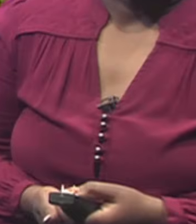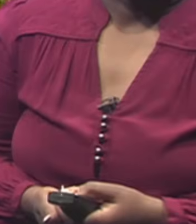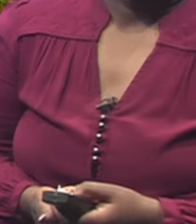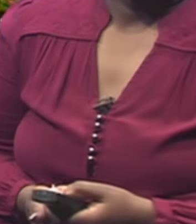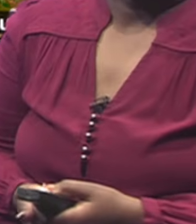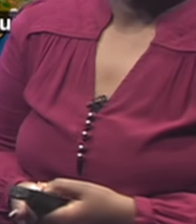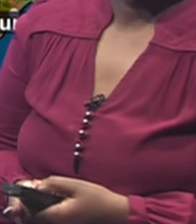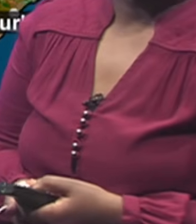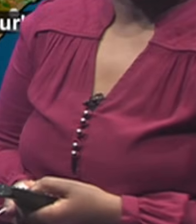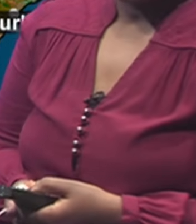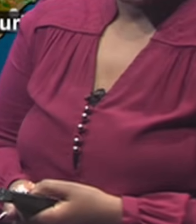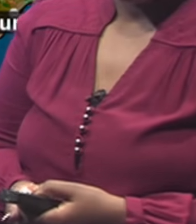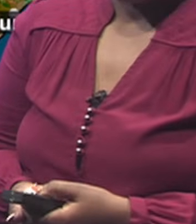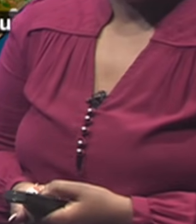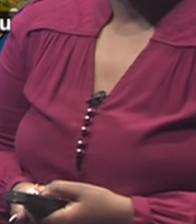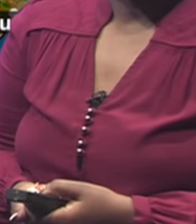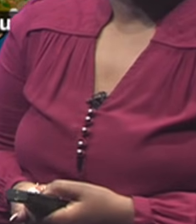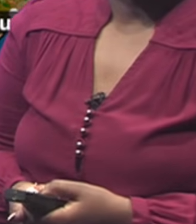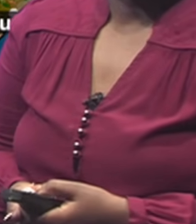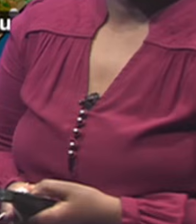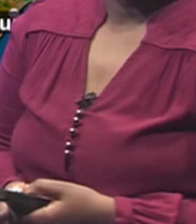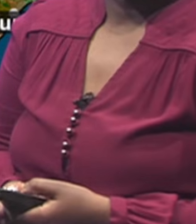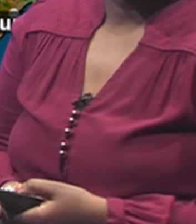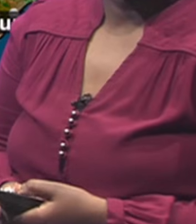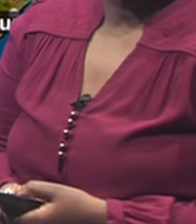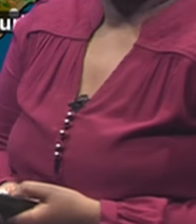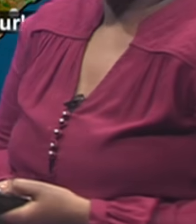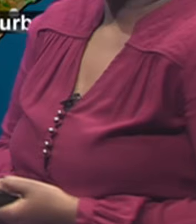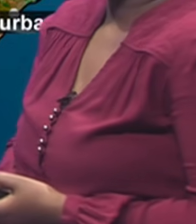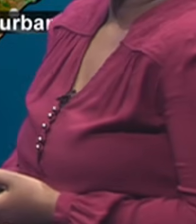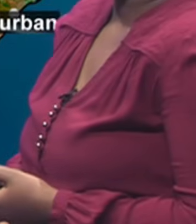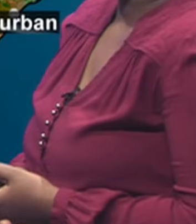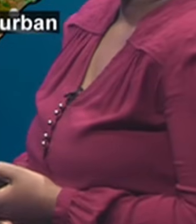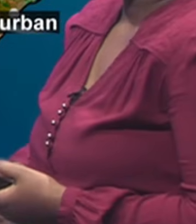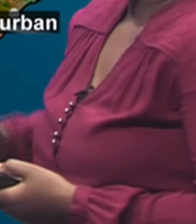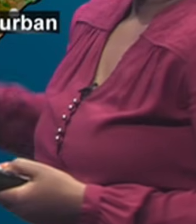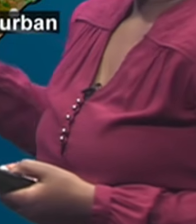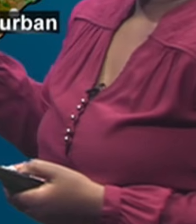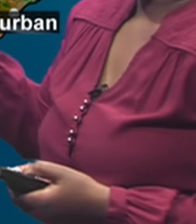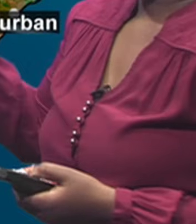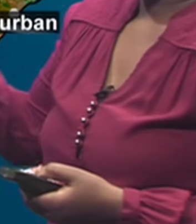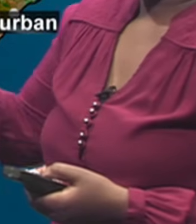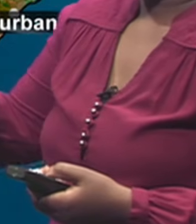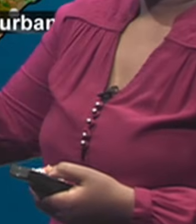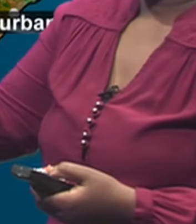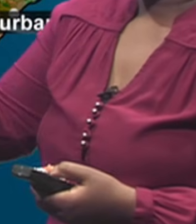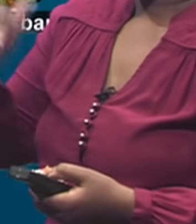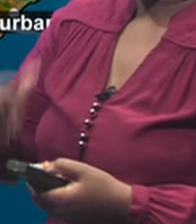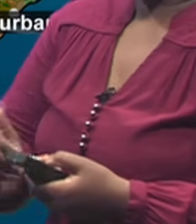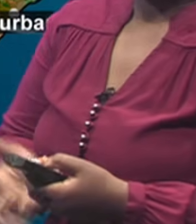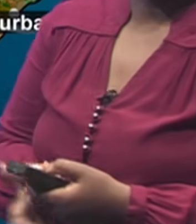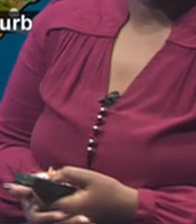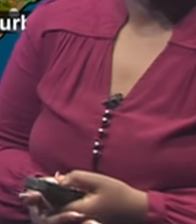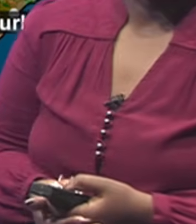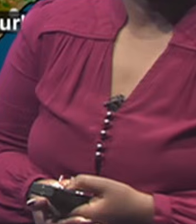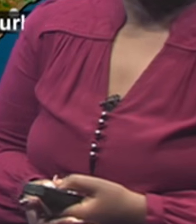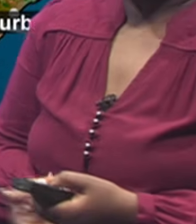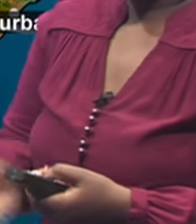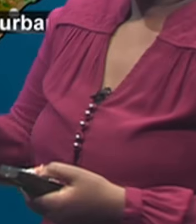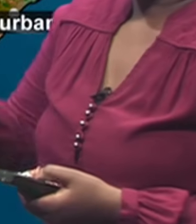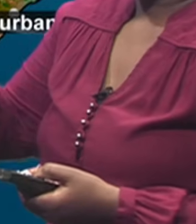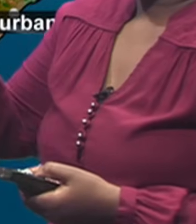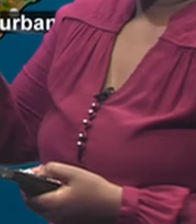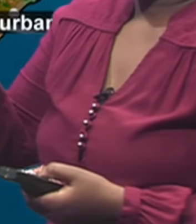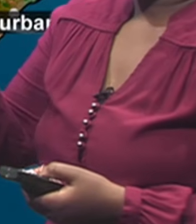kwa Eastern Cape mme go tla poga go ralala di province ka bophara mme re lebella motsatsing la ka mosoteng dipula tsa matlaka dibe go tsebosiwa fa di tla nna